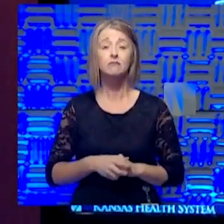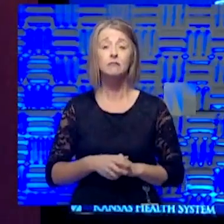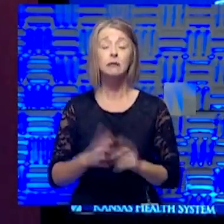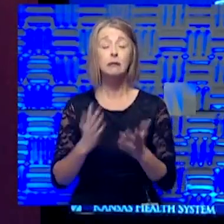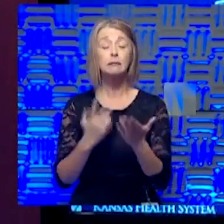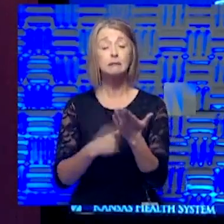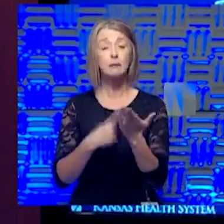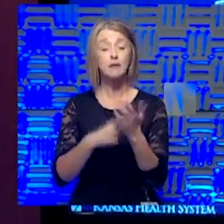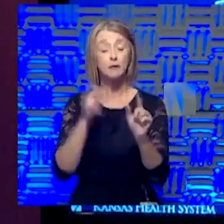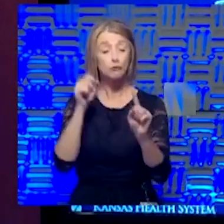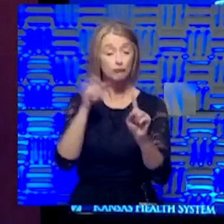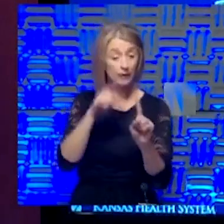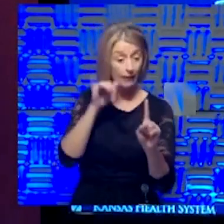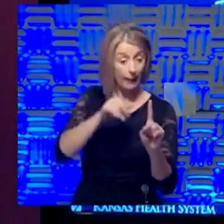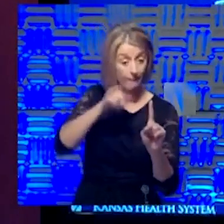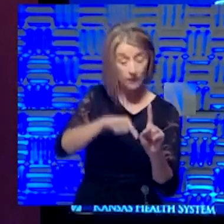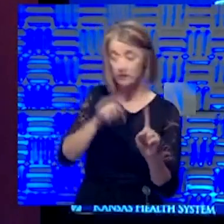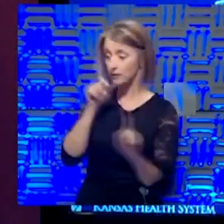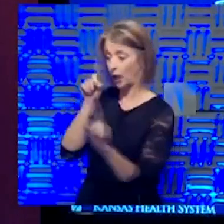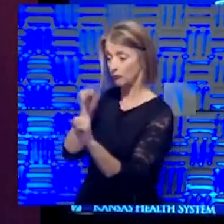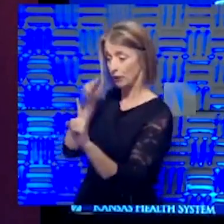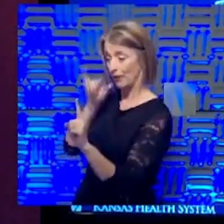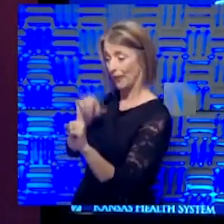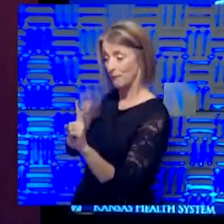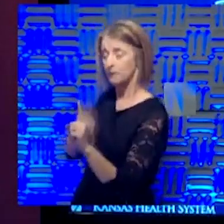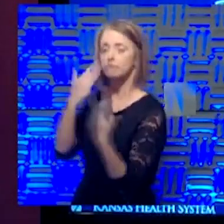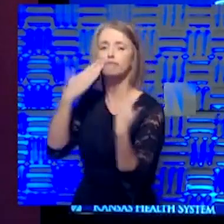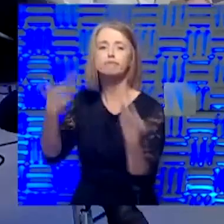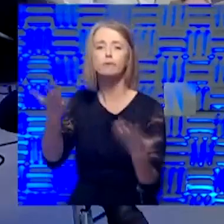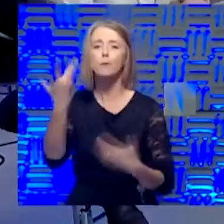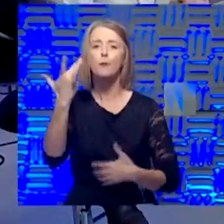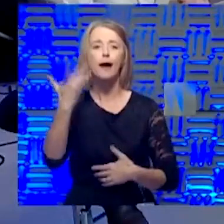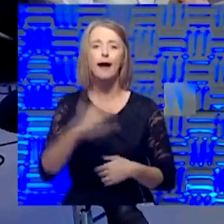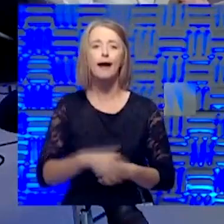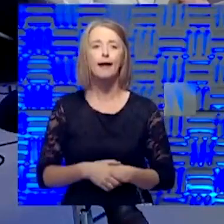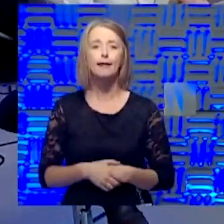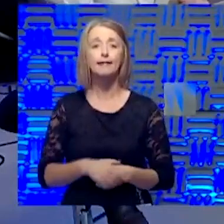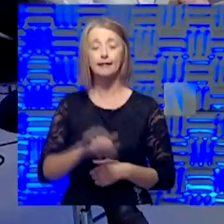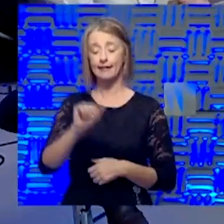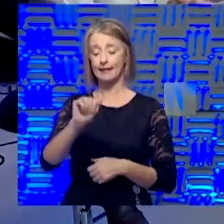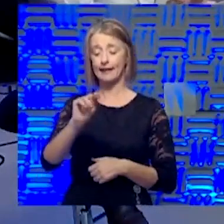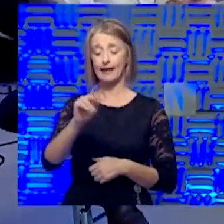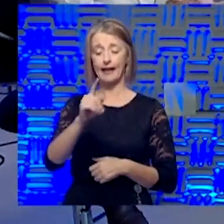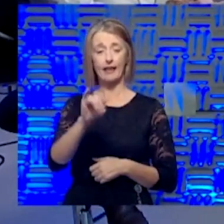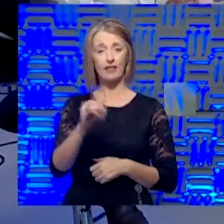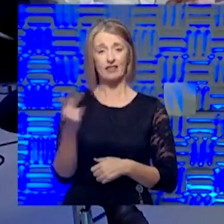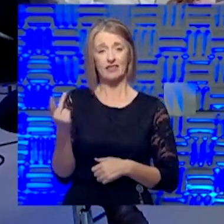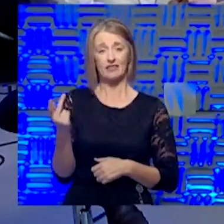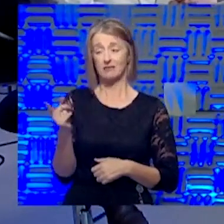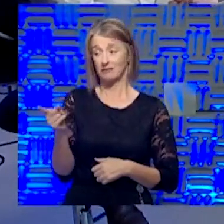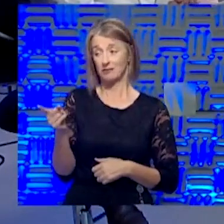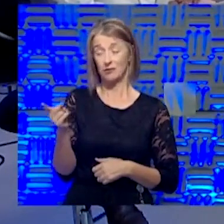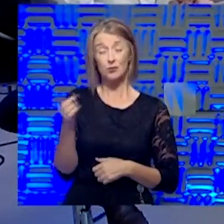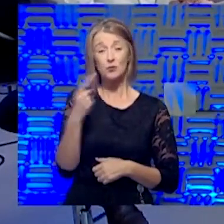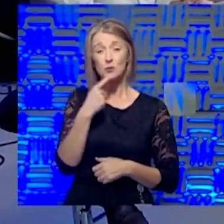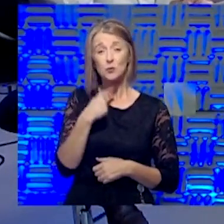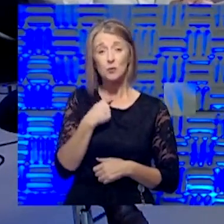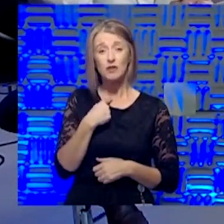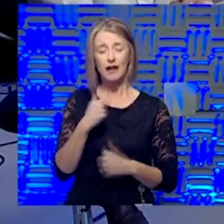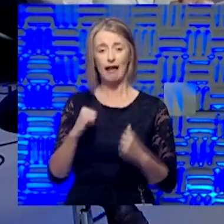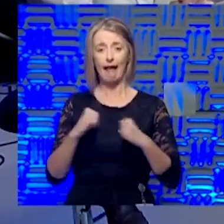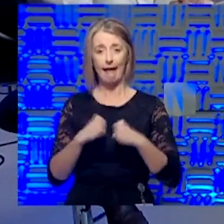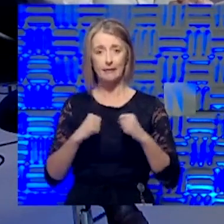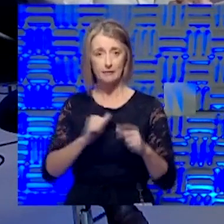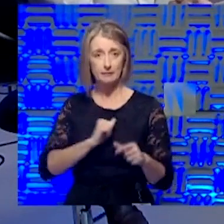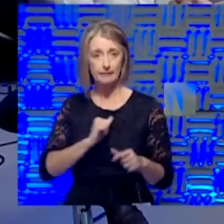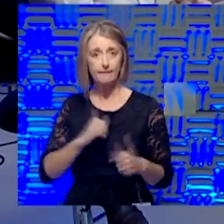in one person and not in another. We don't know. You've done great, Anthony. I mean, you and I have talked a little bit about it. You have, I think, a little asthma, and